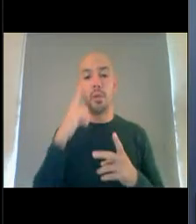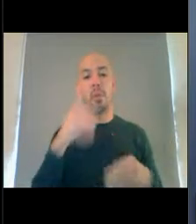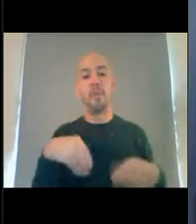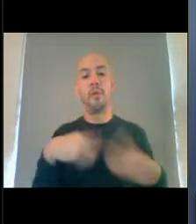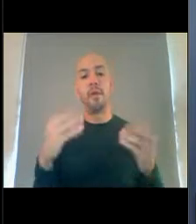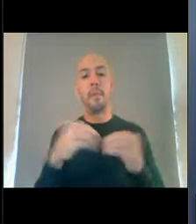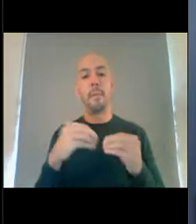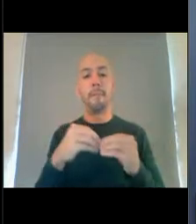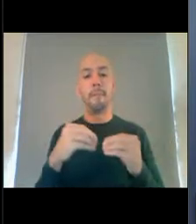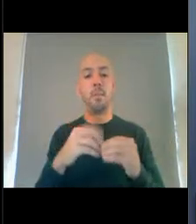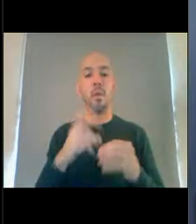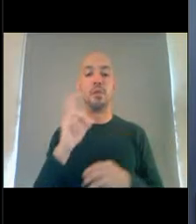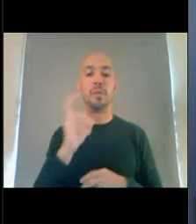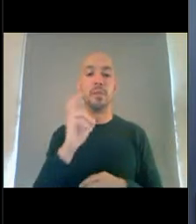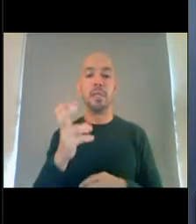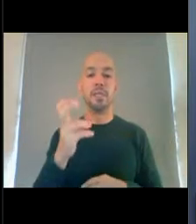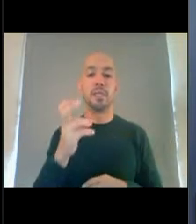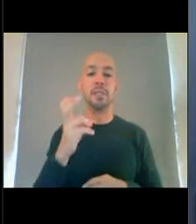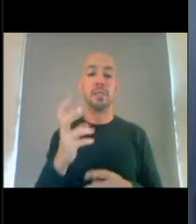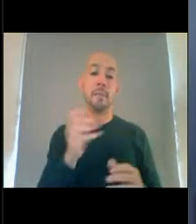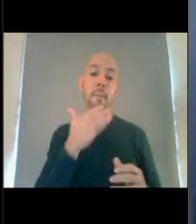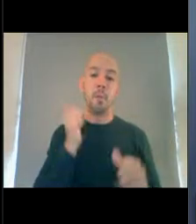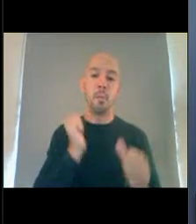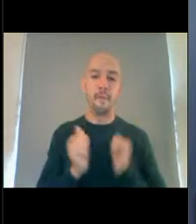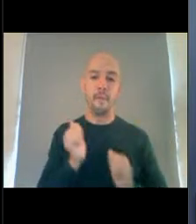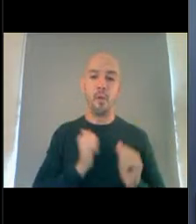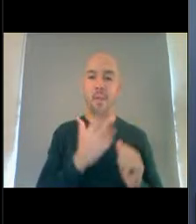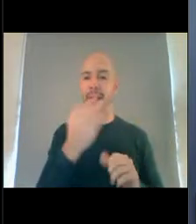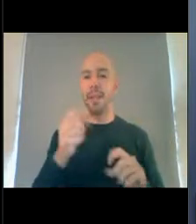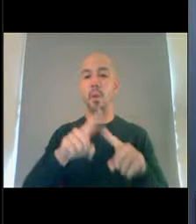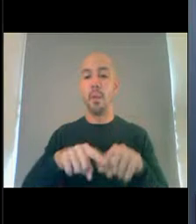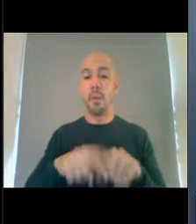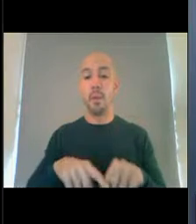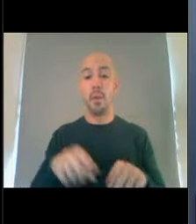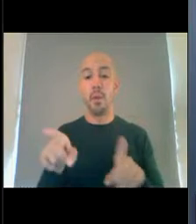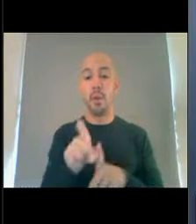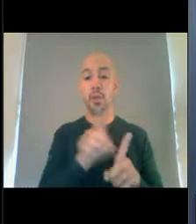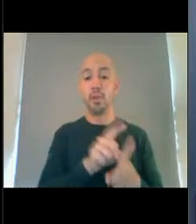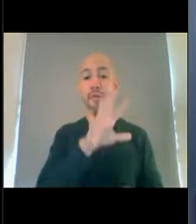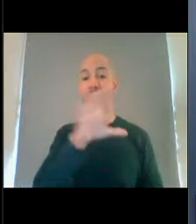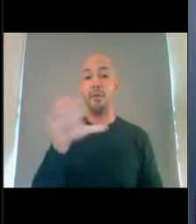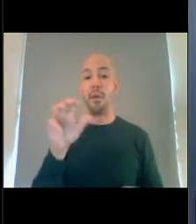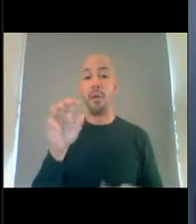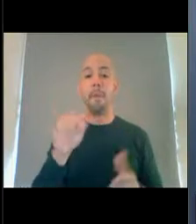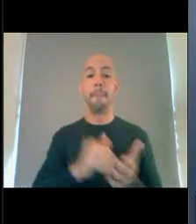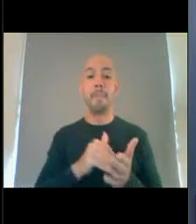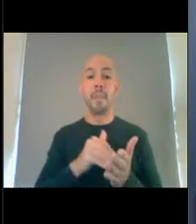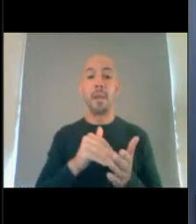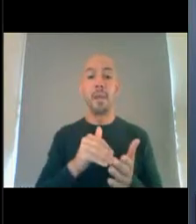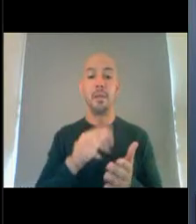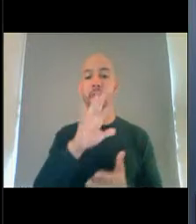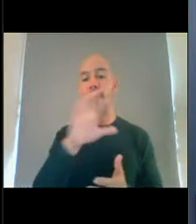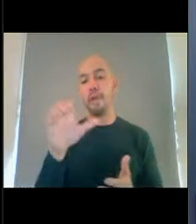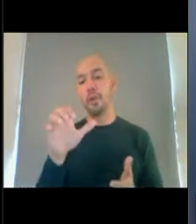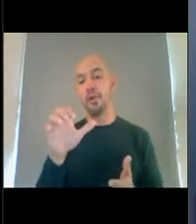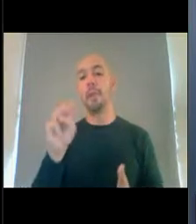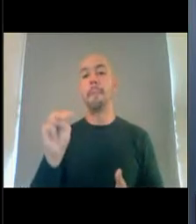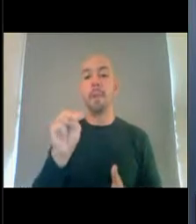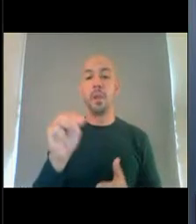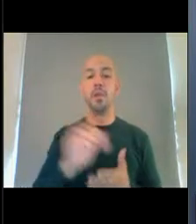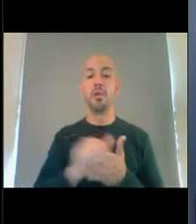all modes of travel in the second cycle the commission program 500 million dollars for seven projects for example the placer